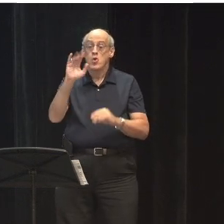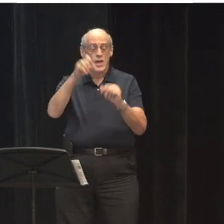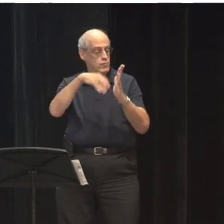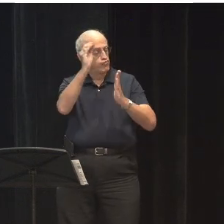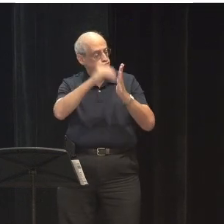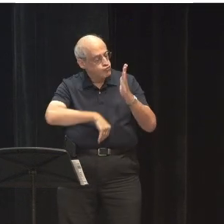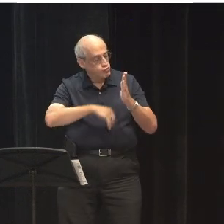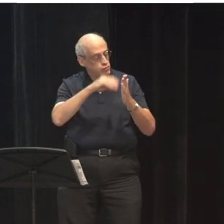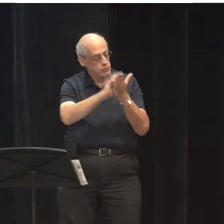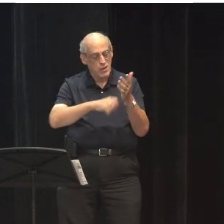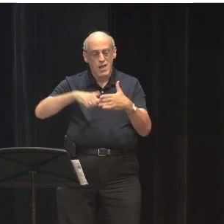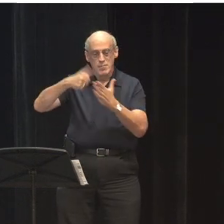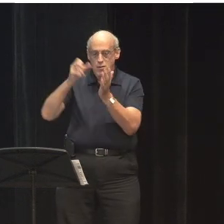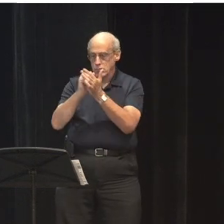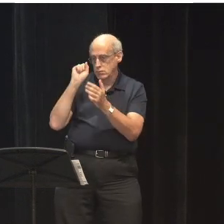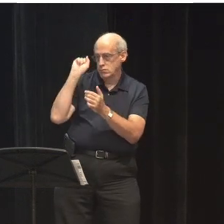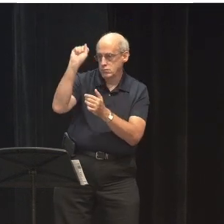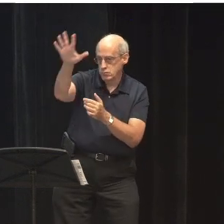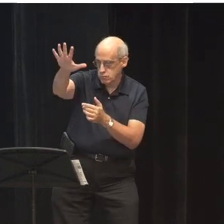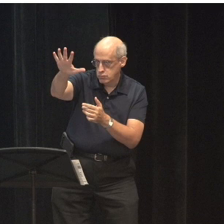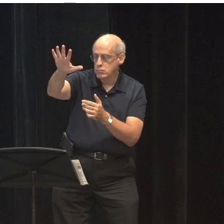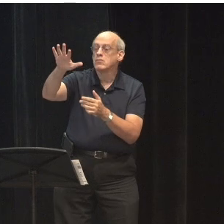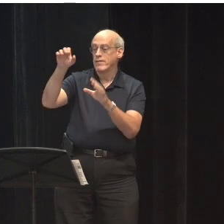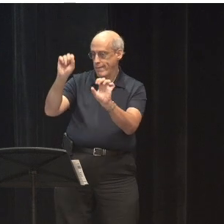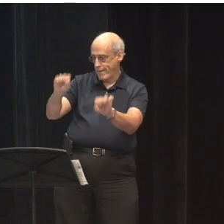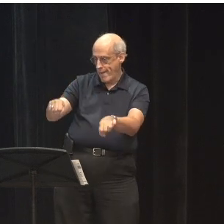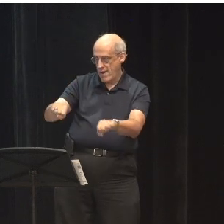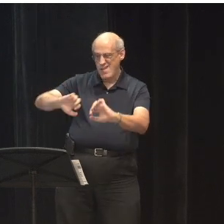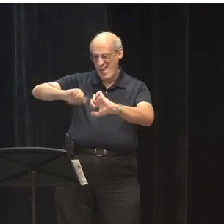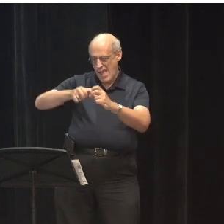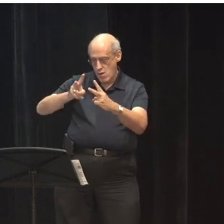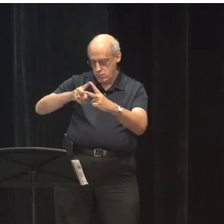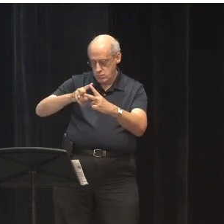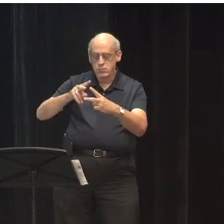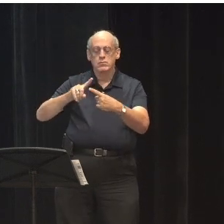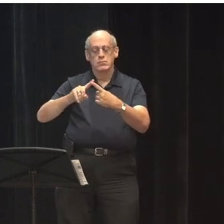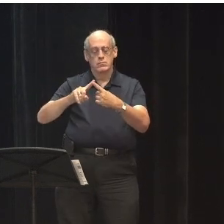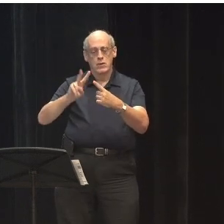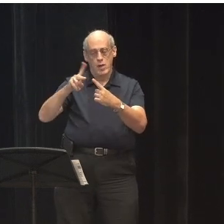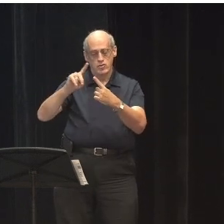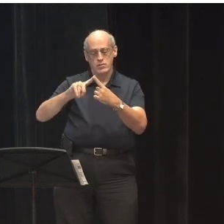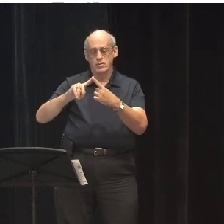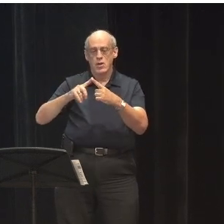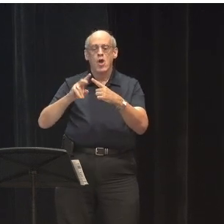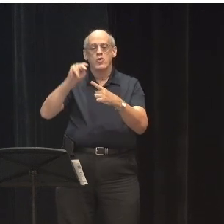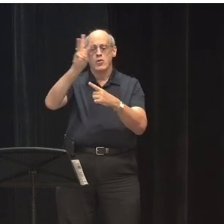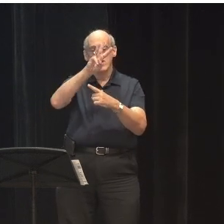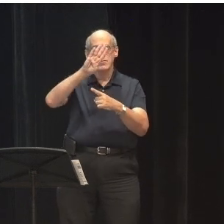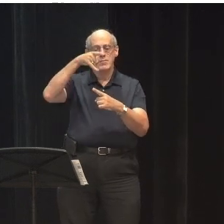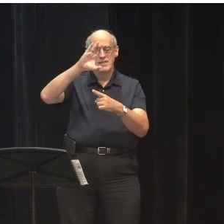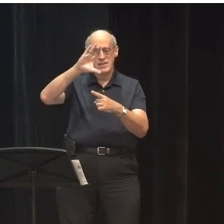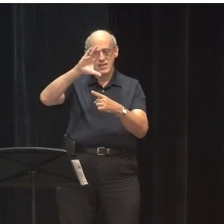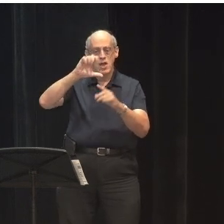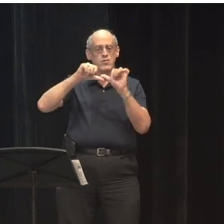email your written comments, and there are two ways. One is to the Northwest Battery Park